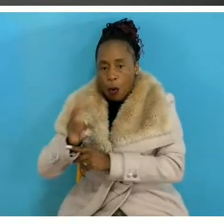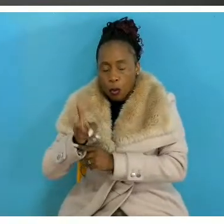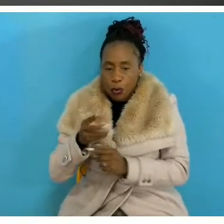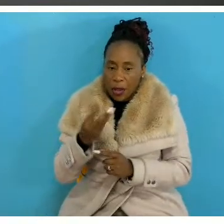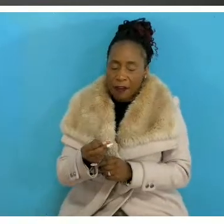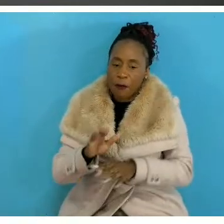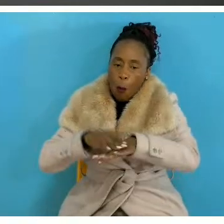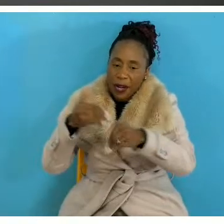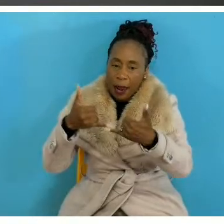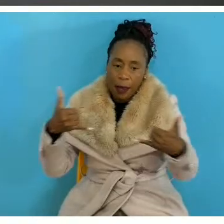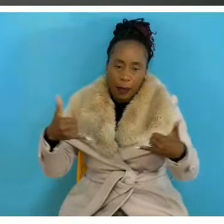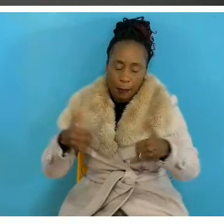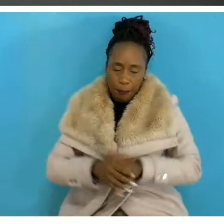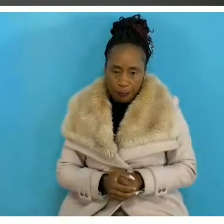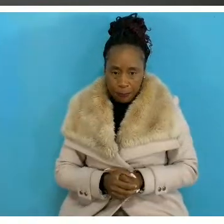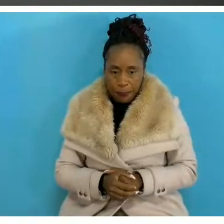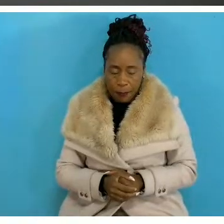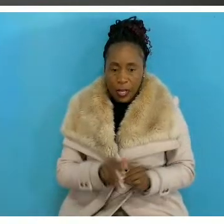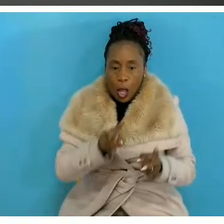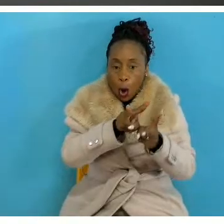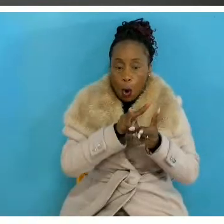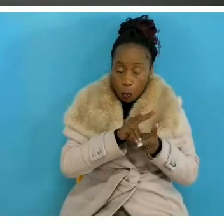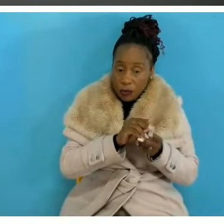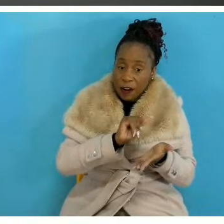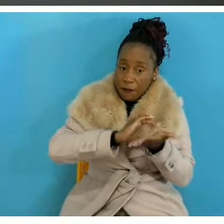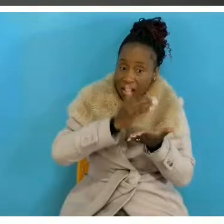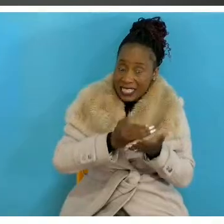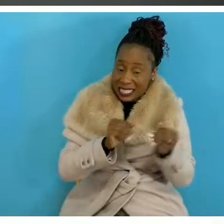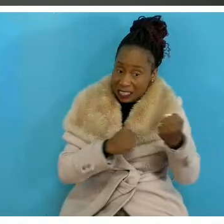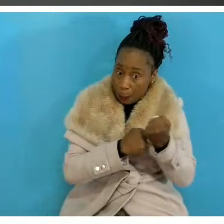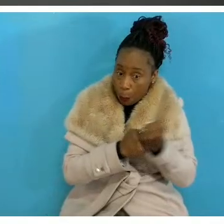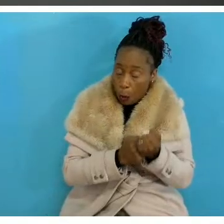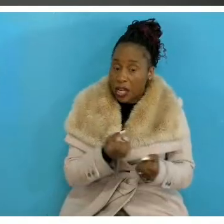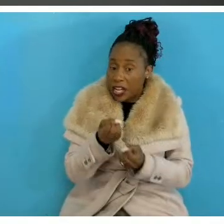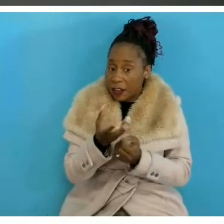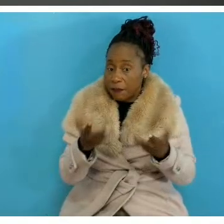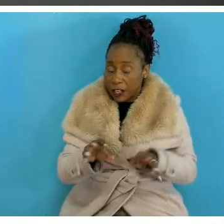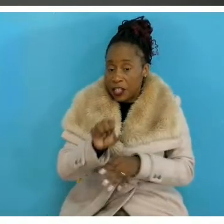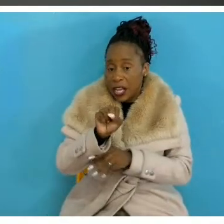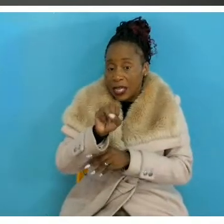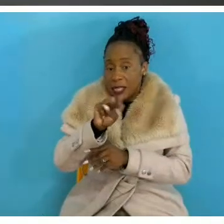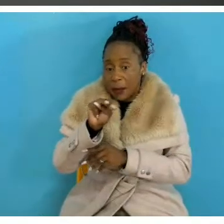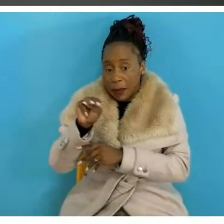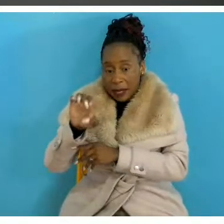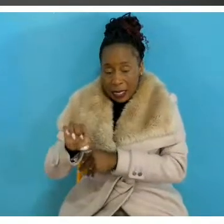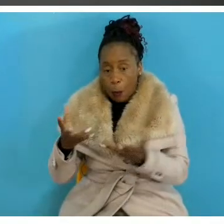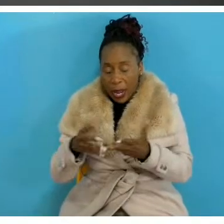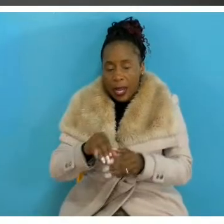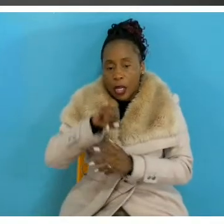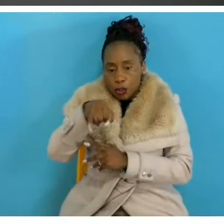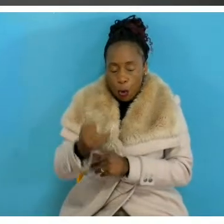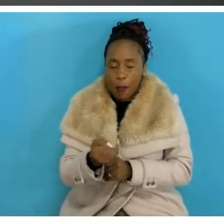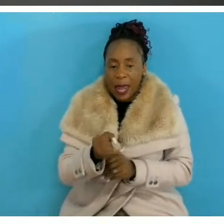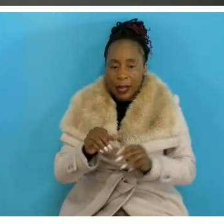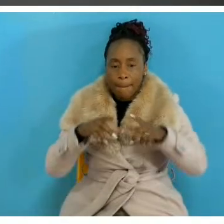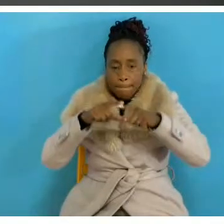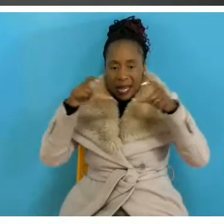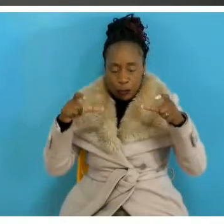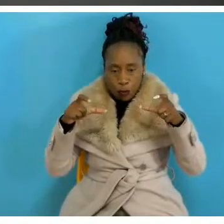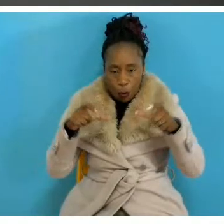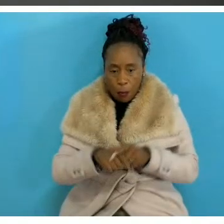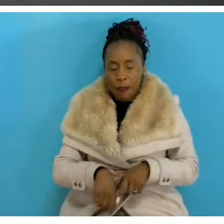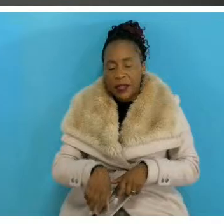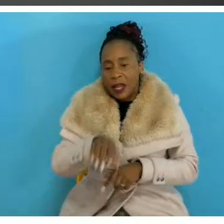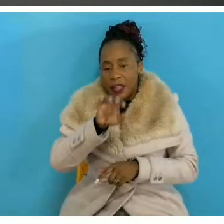In terms of the loans funding support that has been provided to SMME in the Johannesburg Metro, 37 million was disbursed